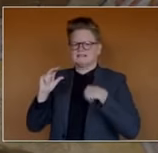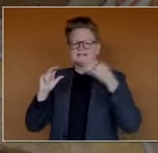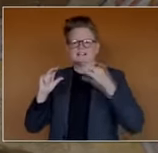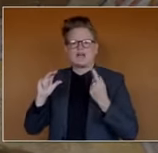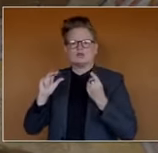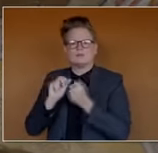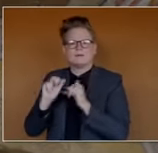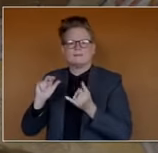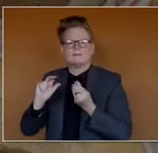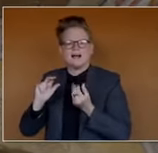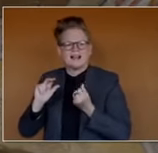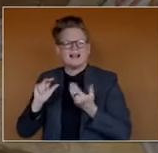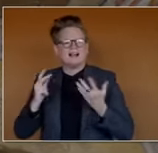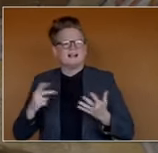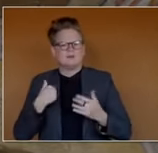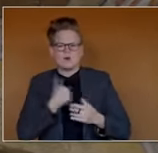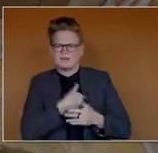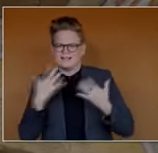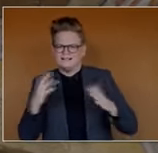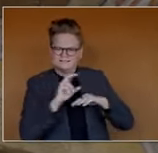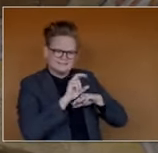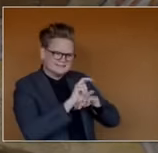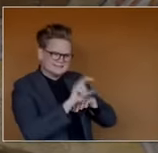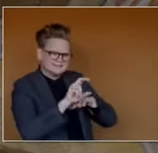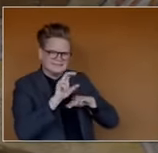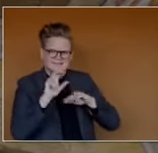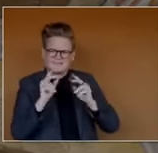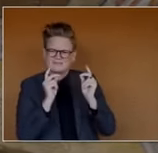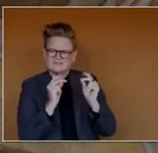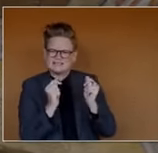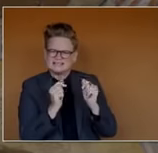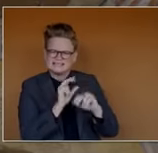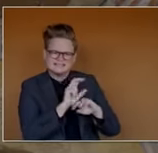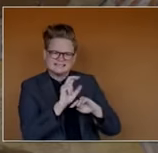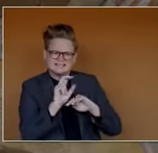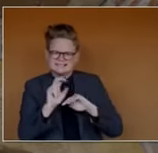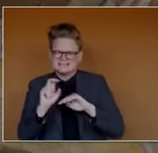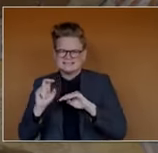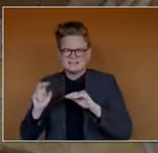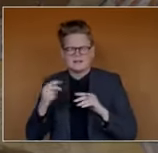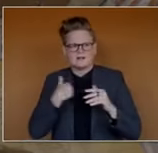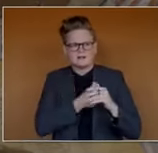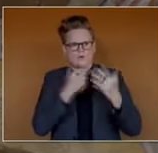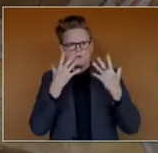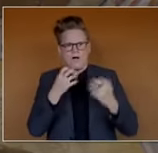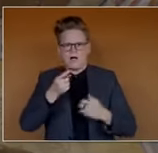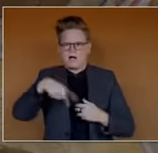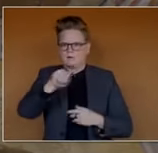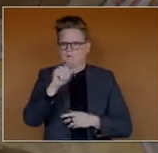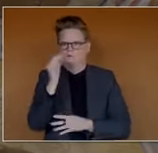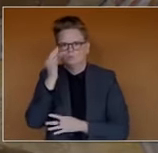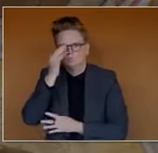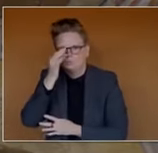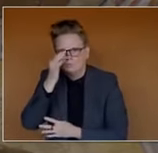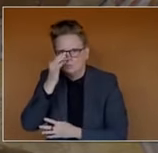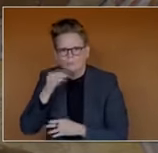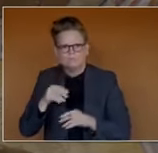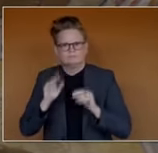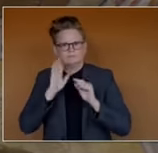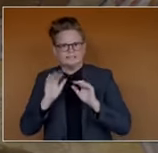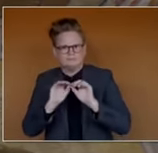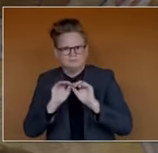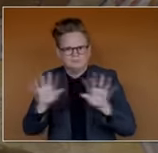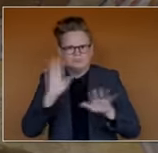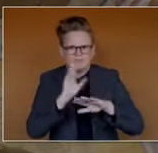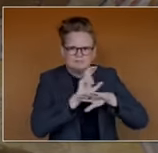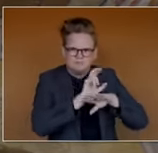possible, and we want folks to know that these resources are coming. Accordingly, we recognize the acuity of stress